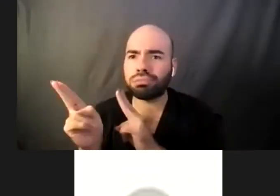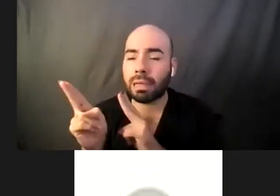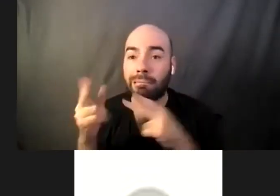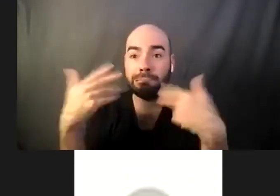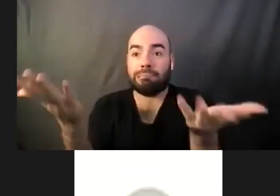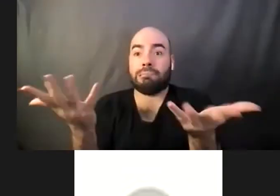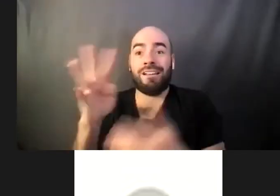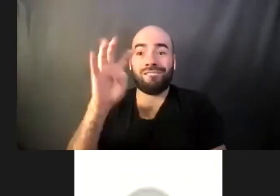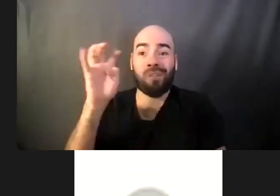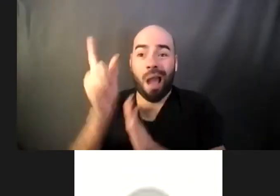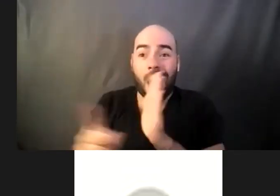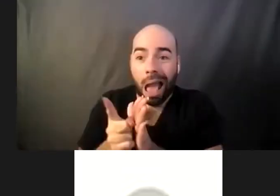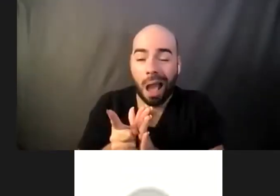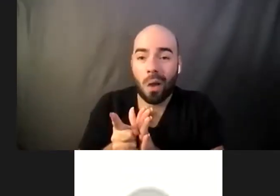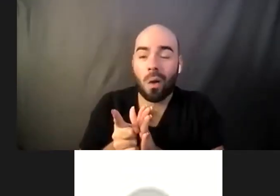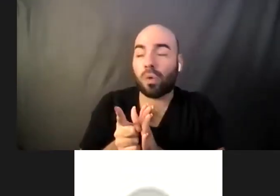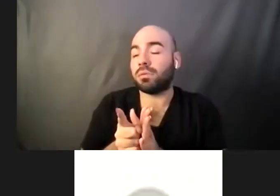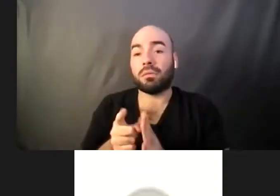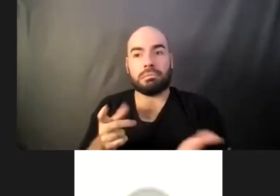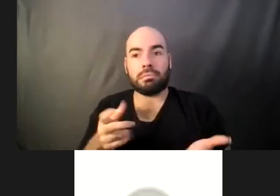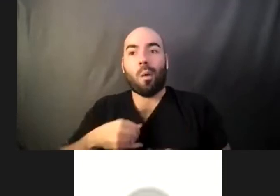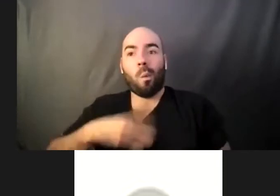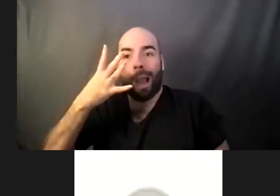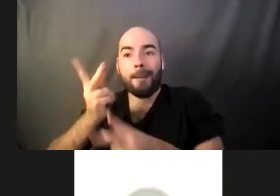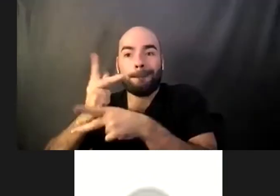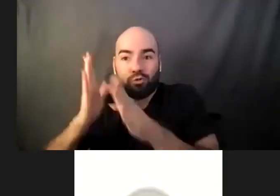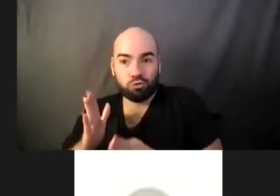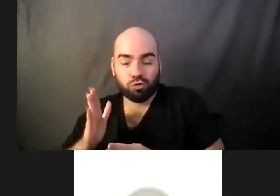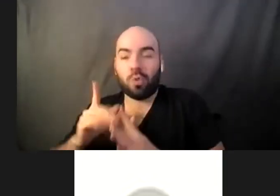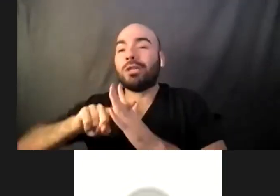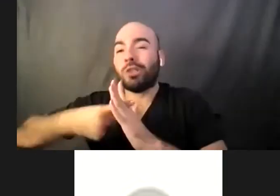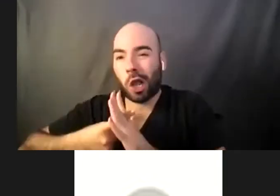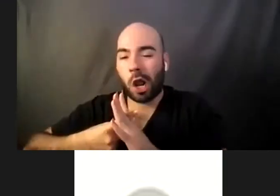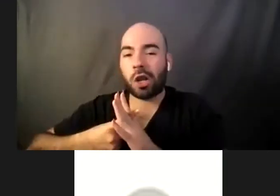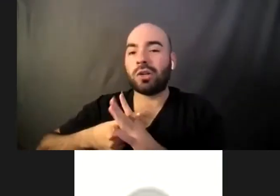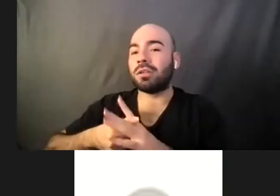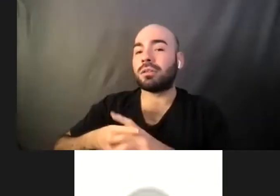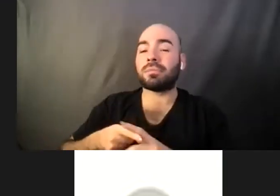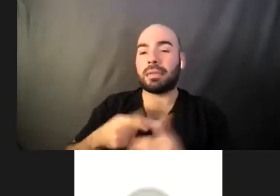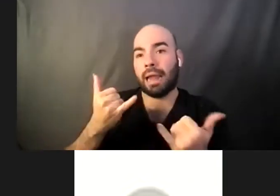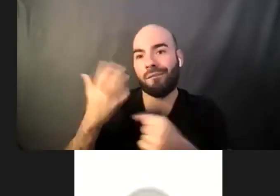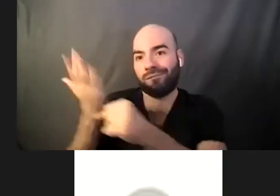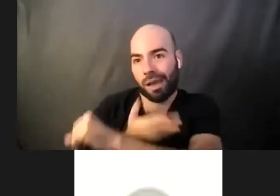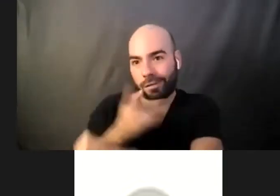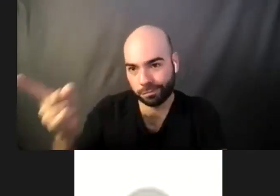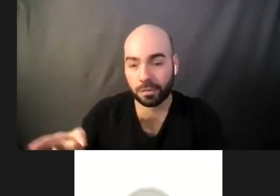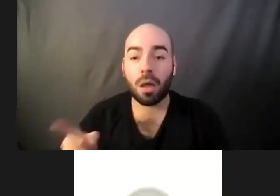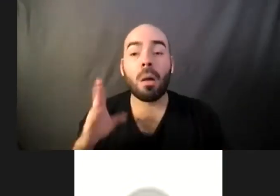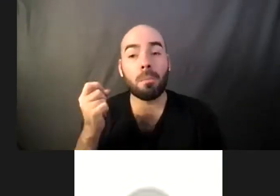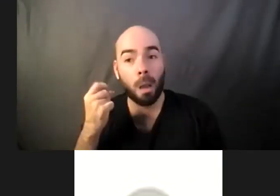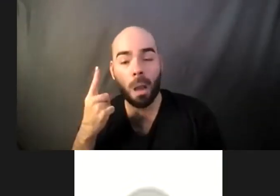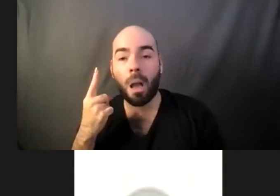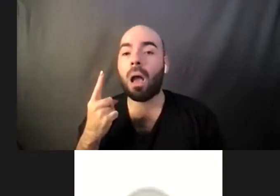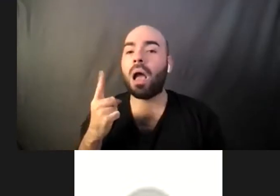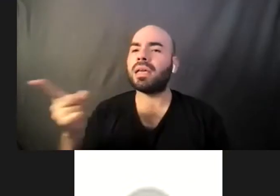well, interestingly enough, I had a white producer in the beginning of Pier Kids who ended up losing his job after this, but he, you know, he said